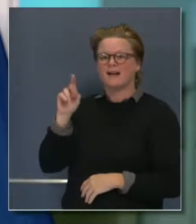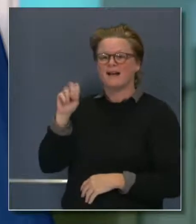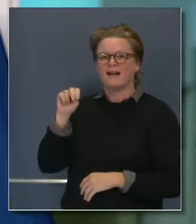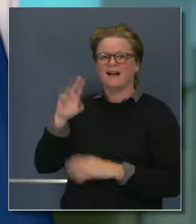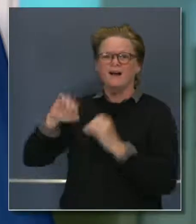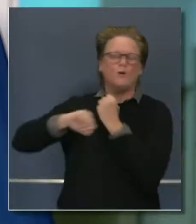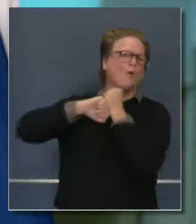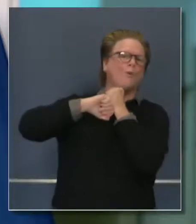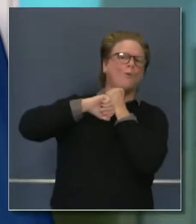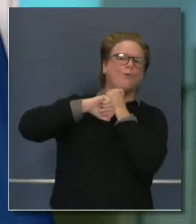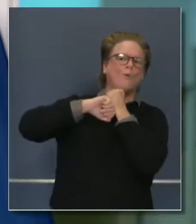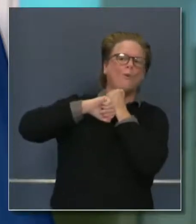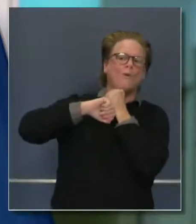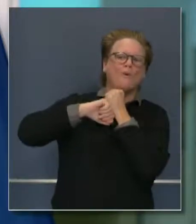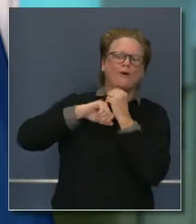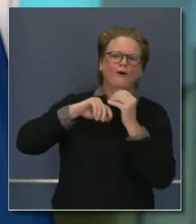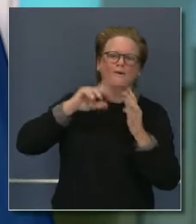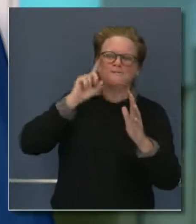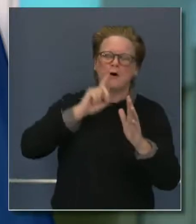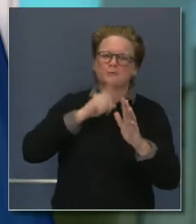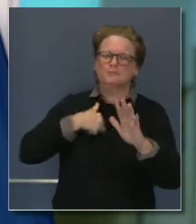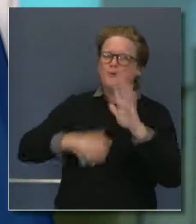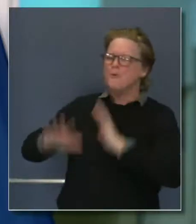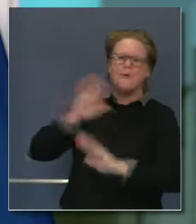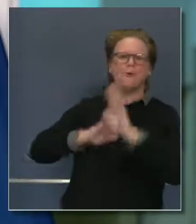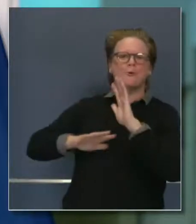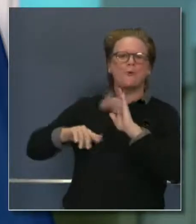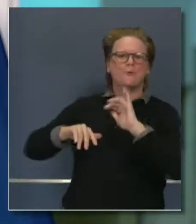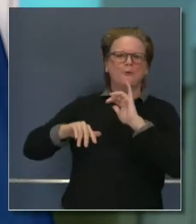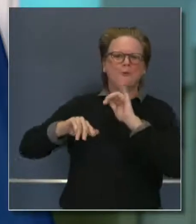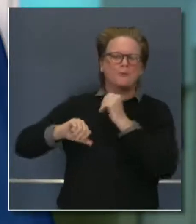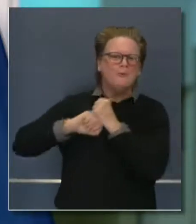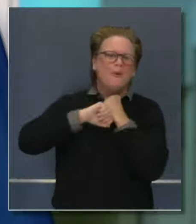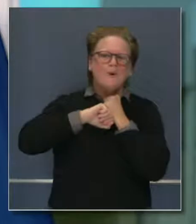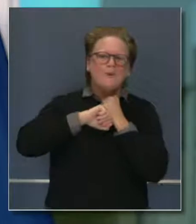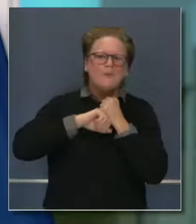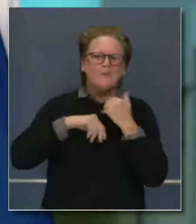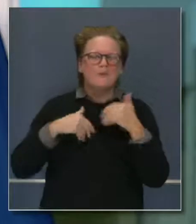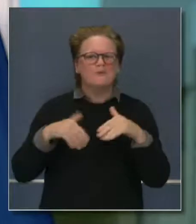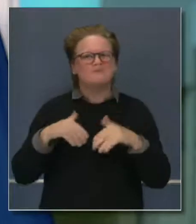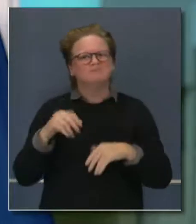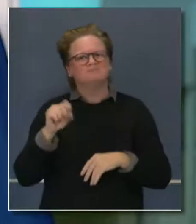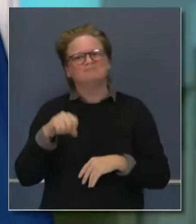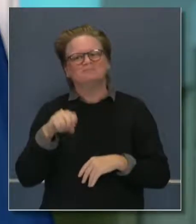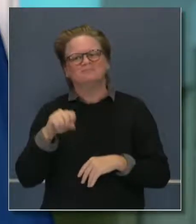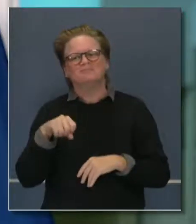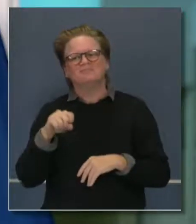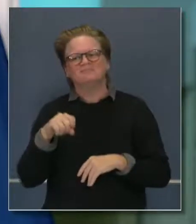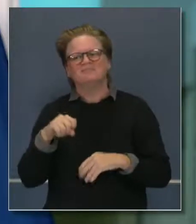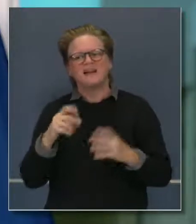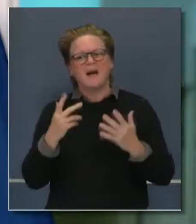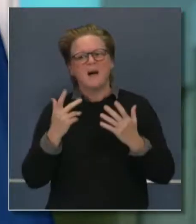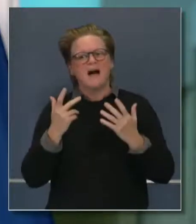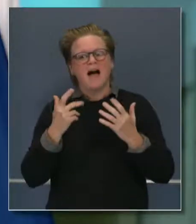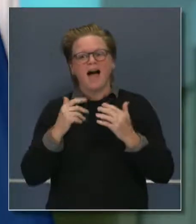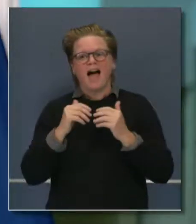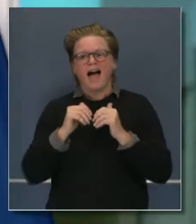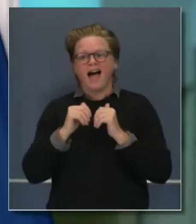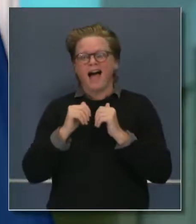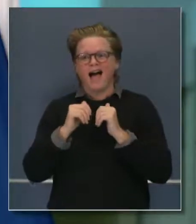to adjudicate, figuratively, not literally, the process and protocols around